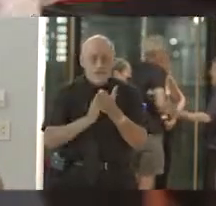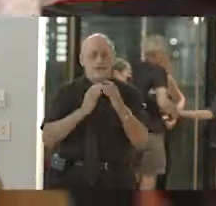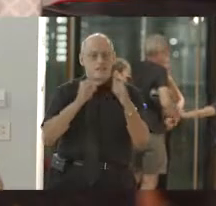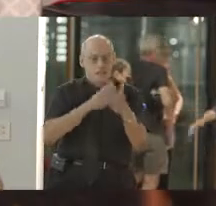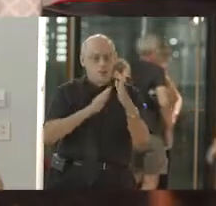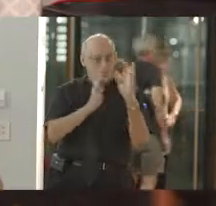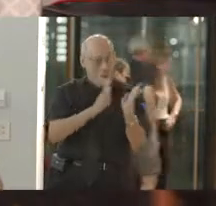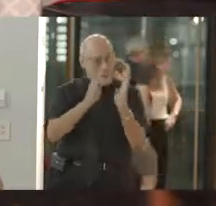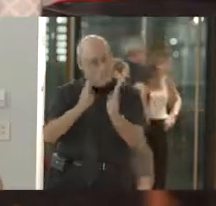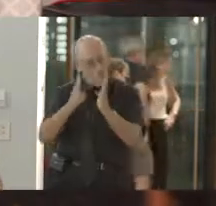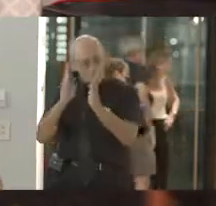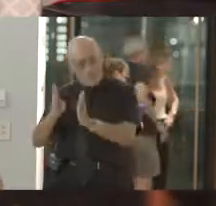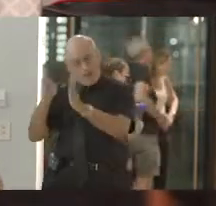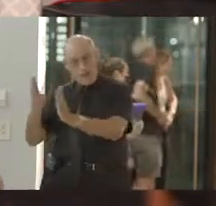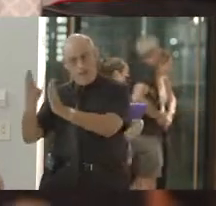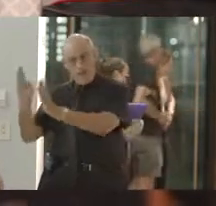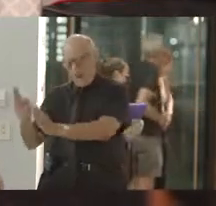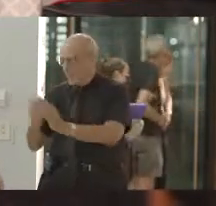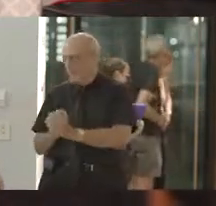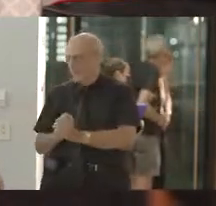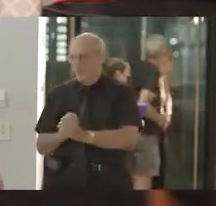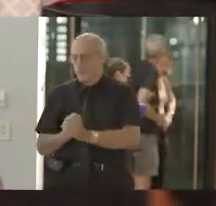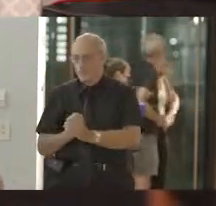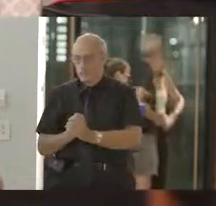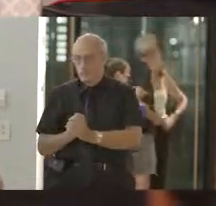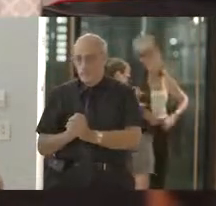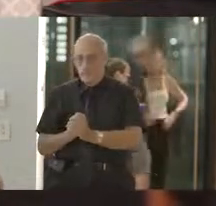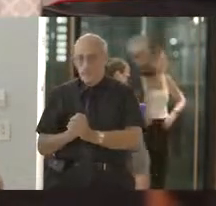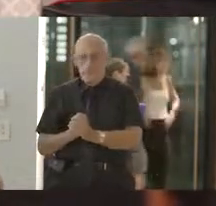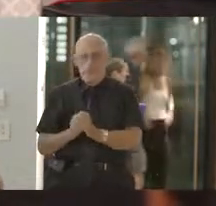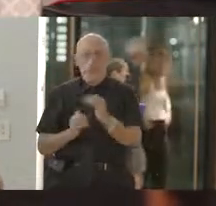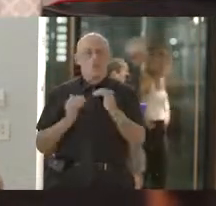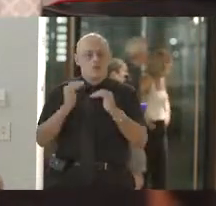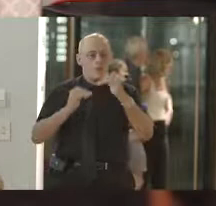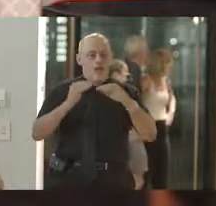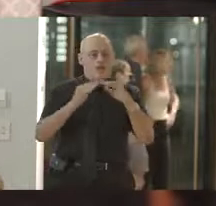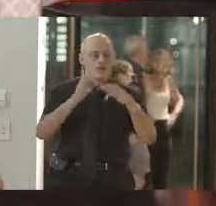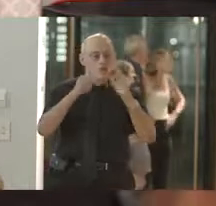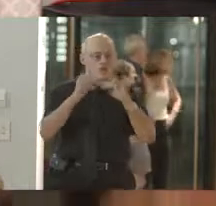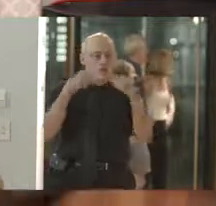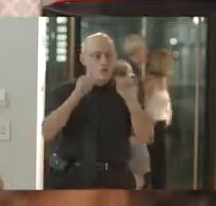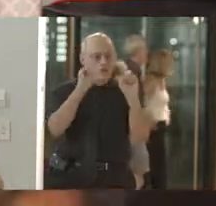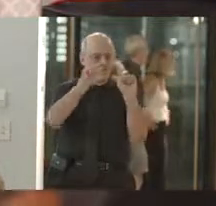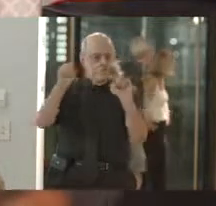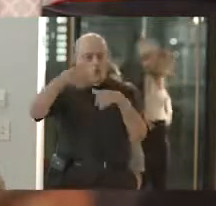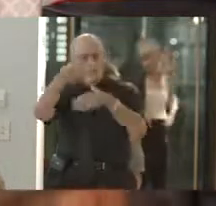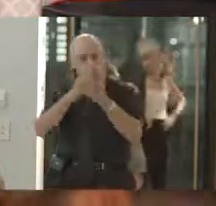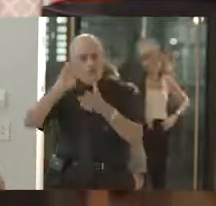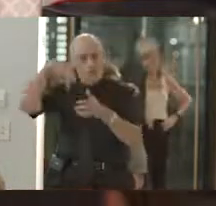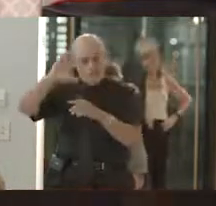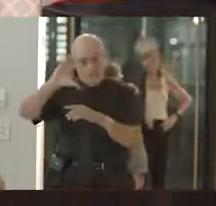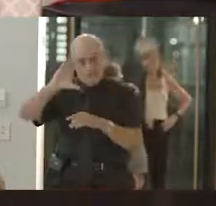construction that balances construction being done in other parts of Battery Park City,